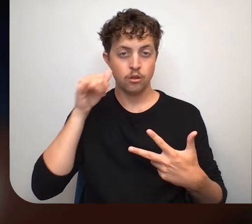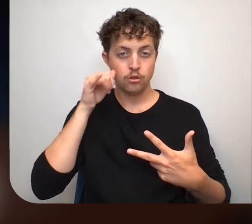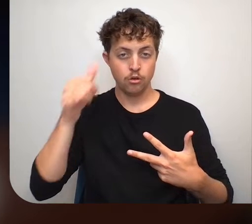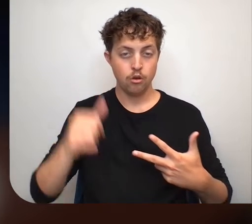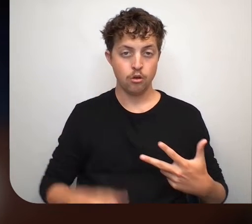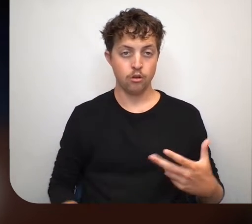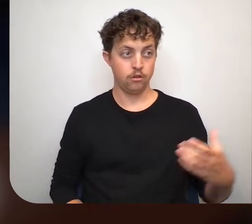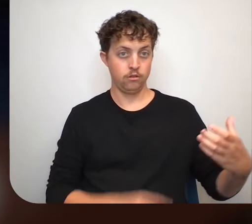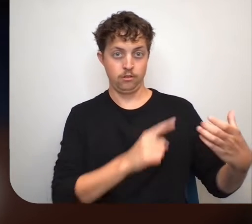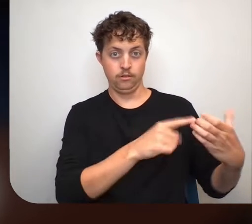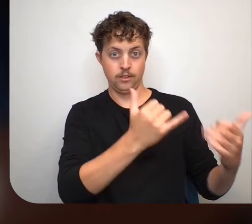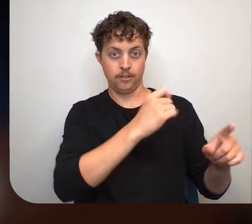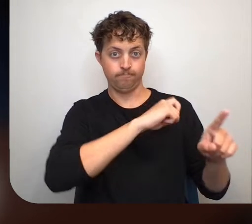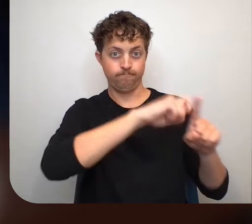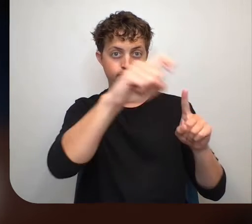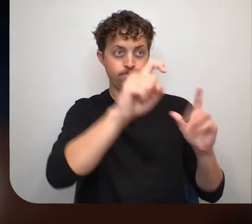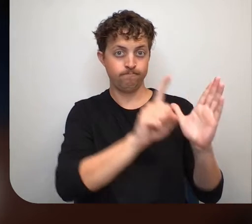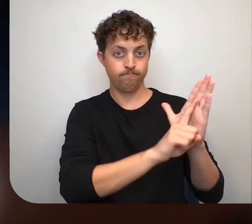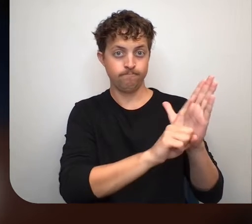The call is being made.